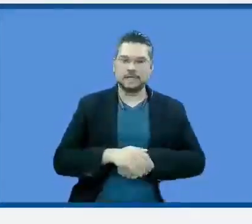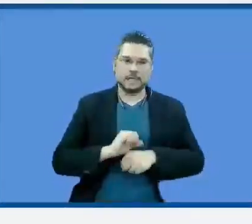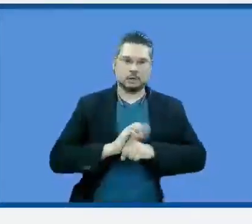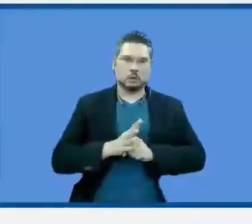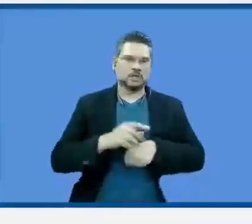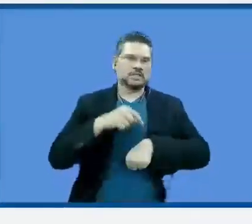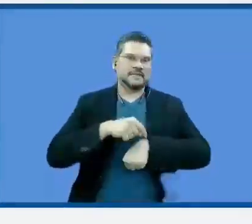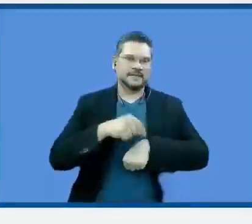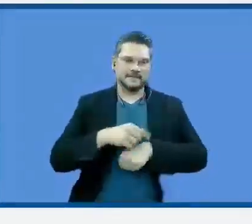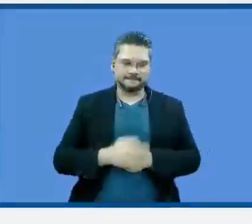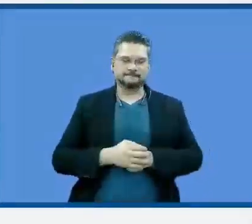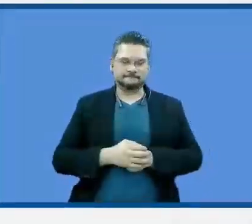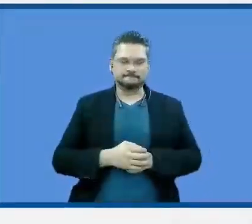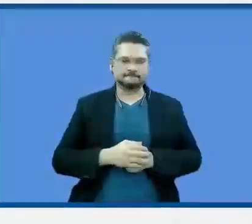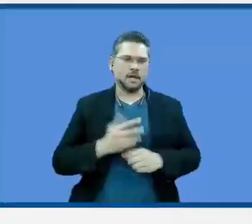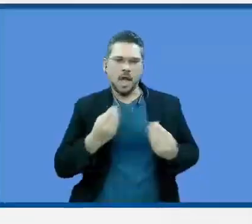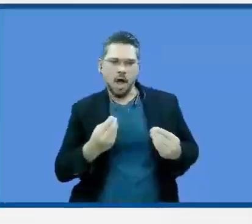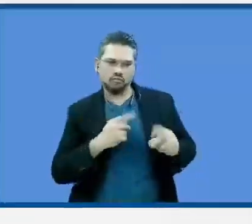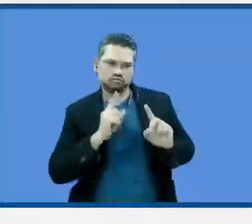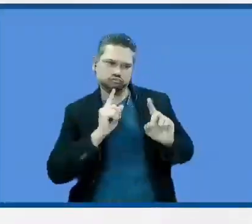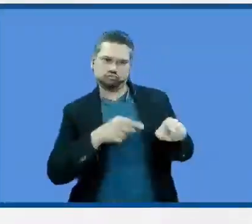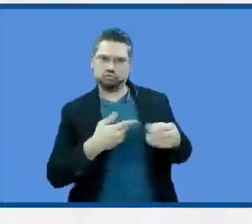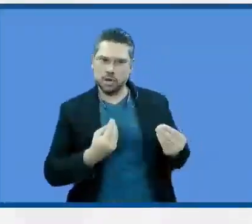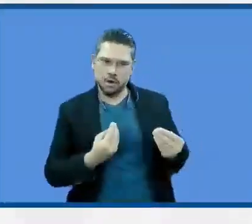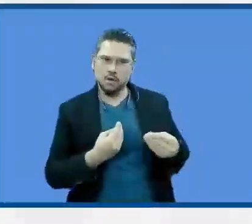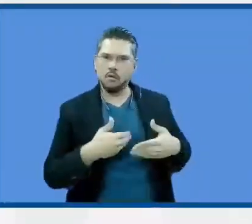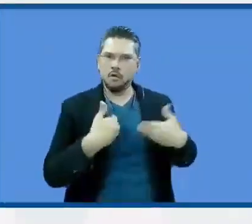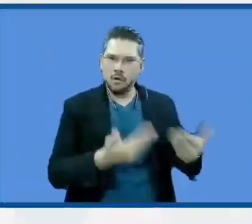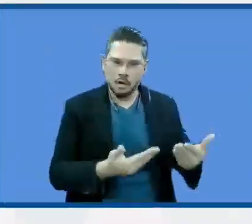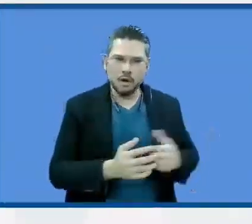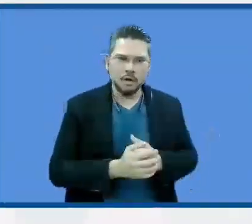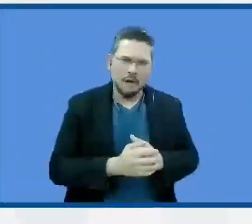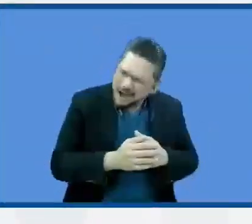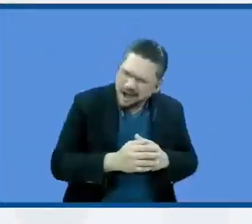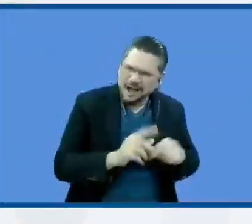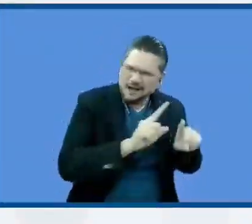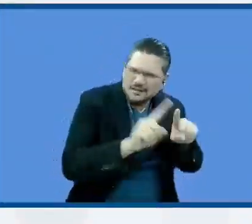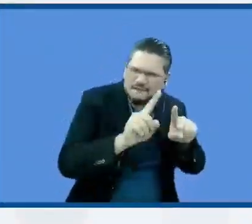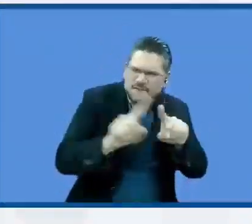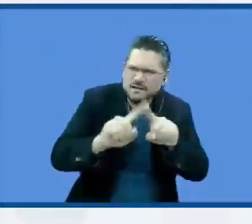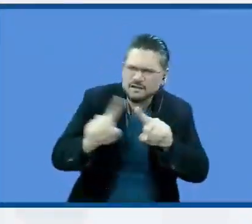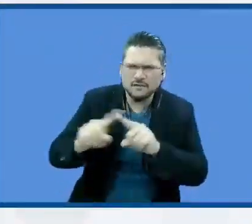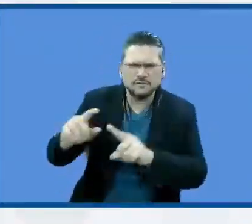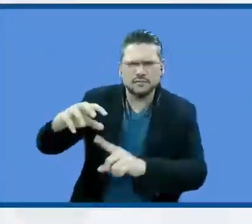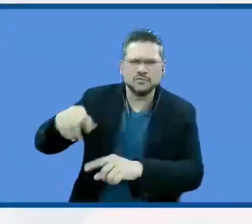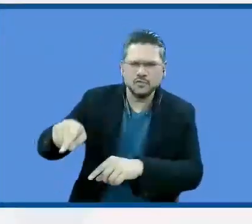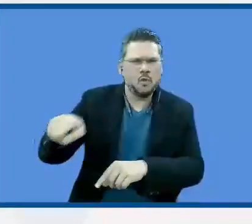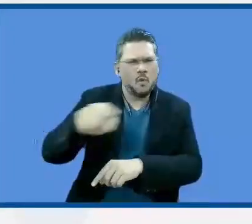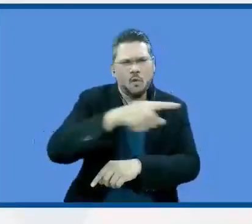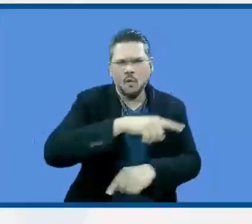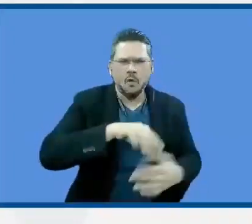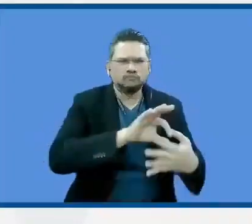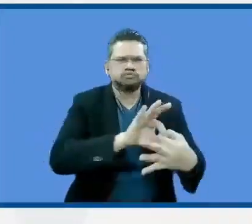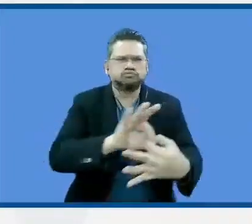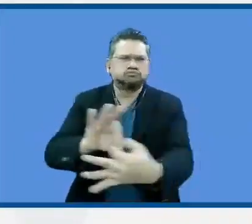response, we all appreciate how it came to involve multiple sectors, besides, of course, at the beginning, epidemiology